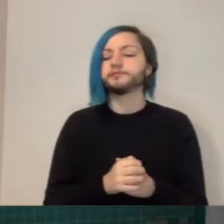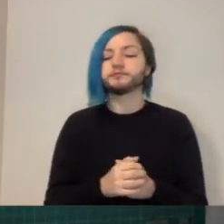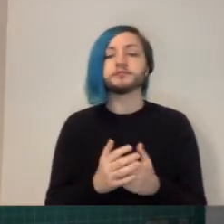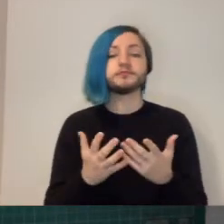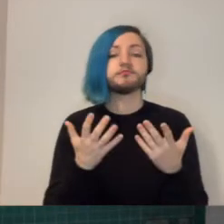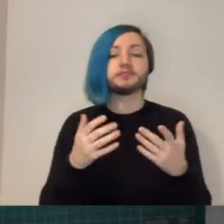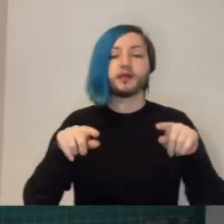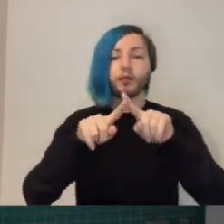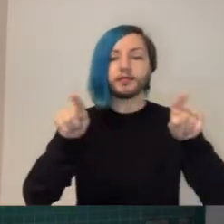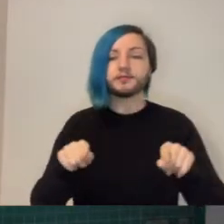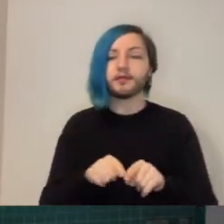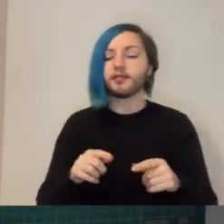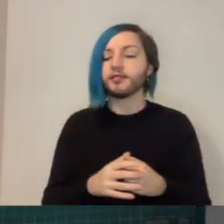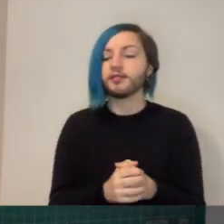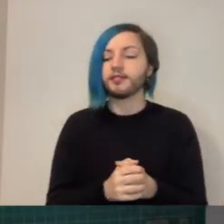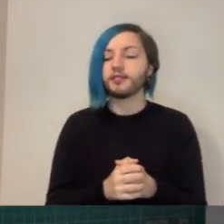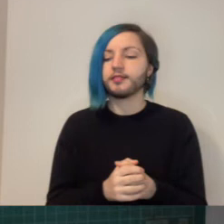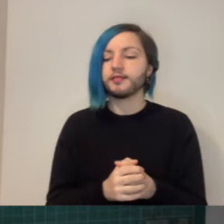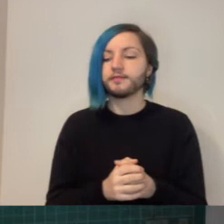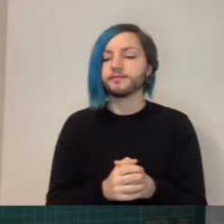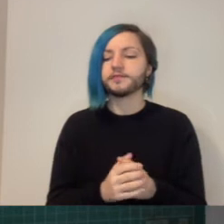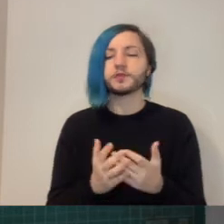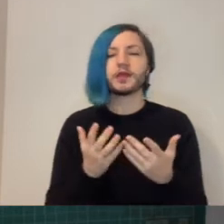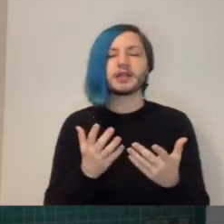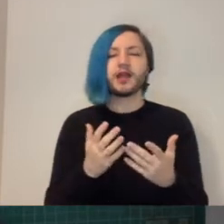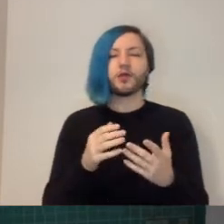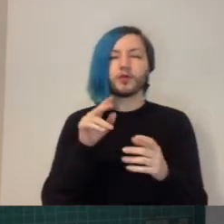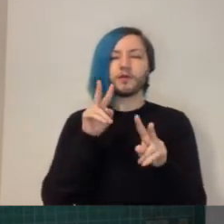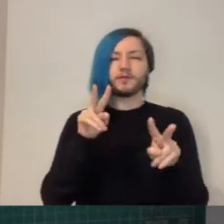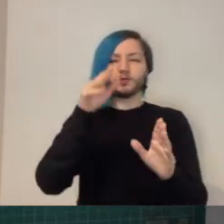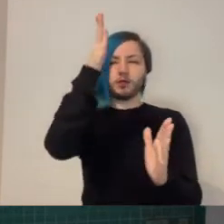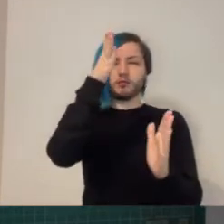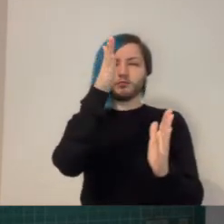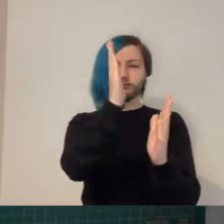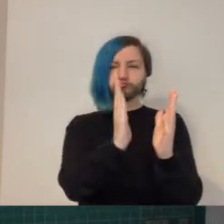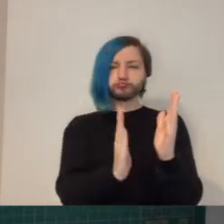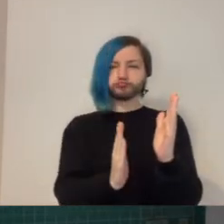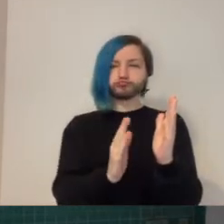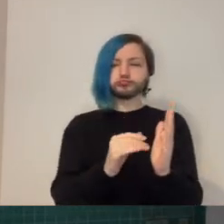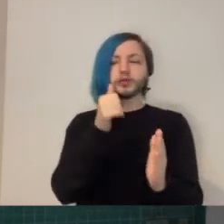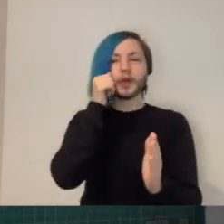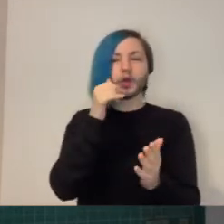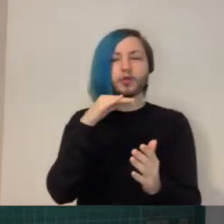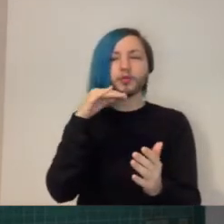Go to my circle. It gives me a rough idea. I can kind of visually line it up.